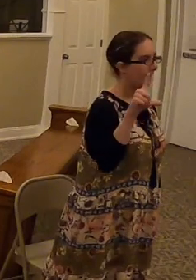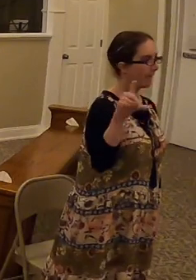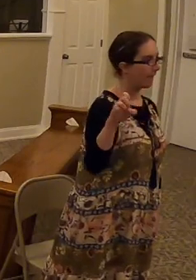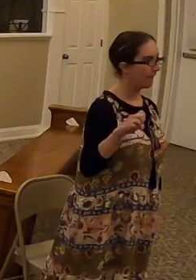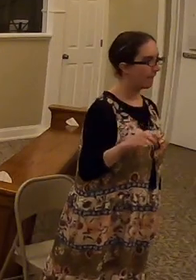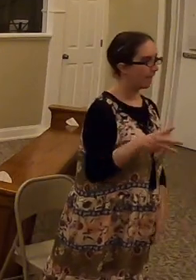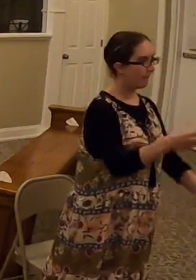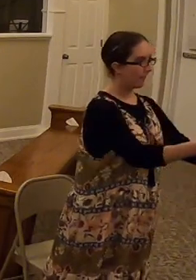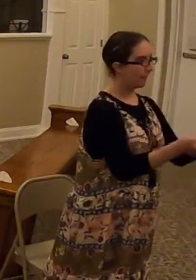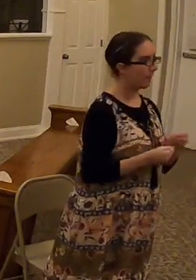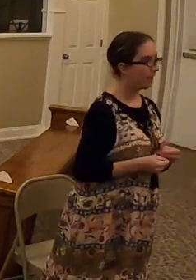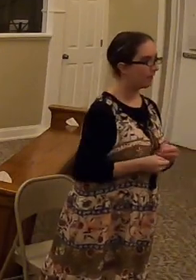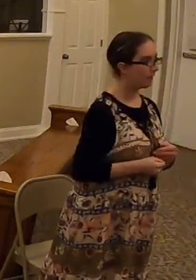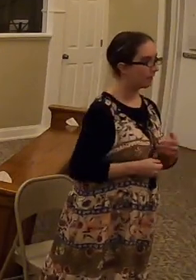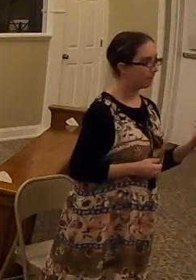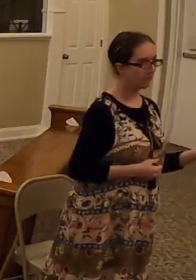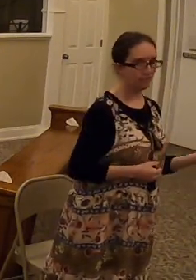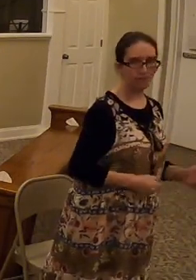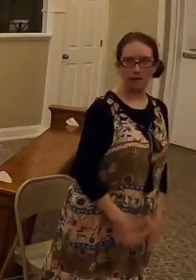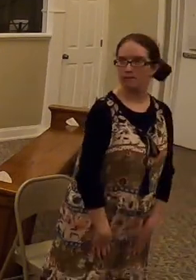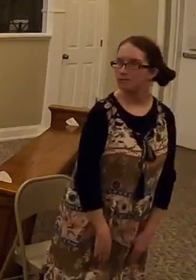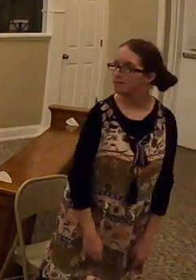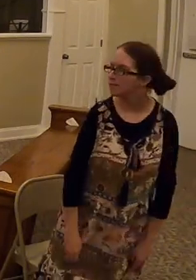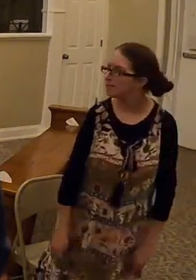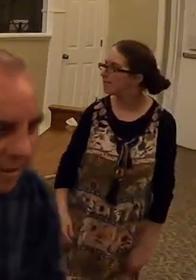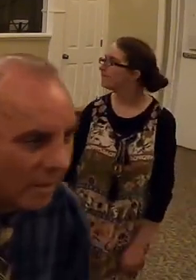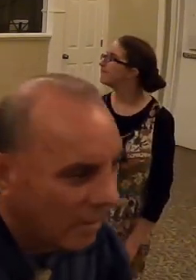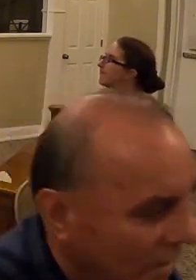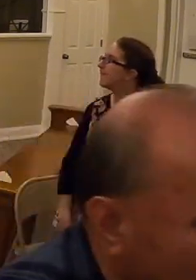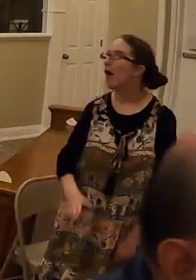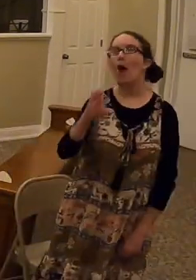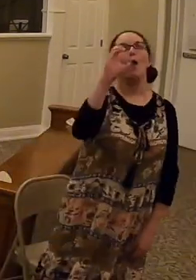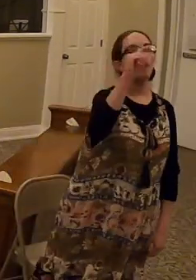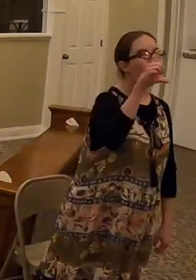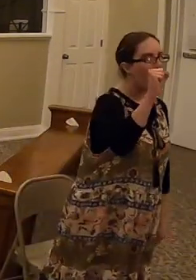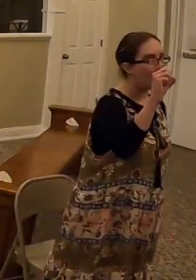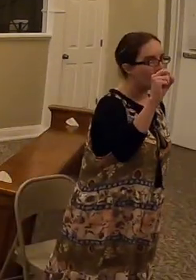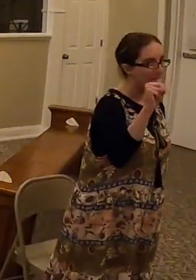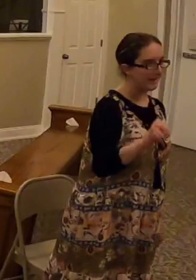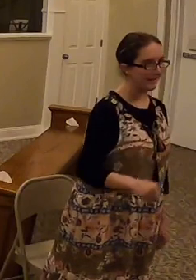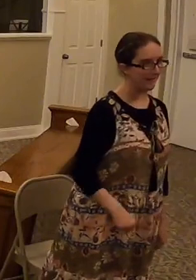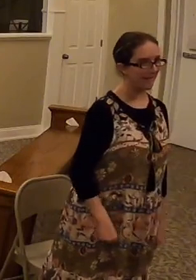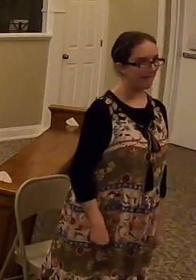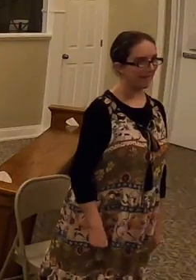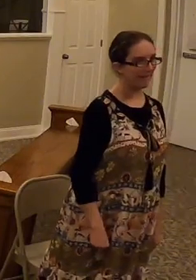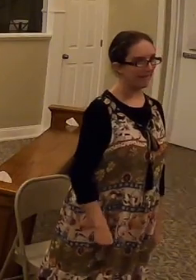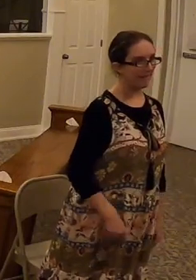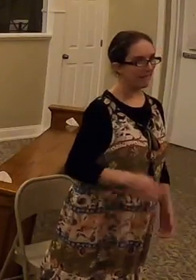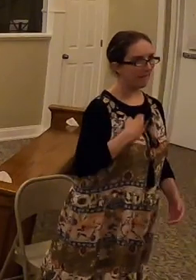One of you, you can grab one on the left, Rob. Coaching.